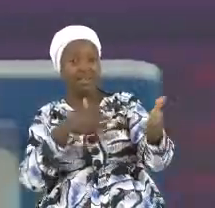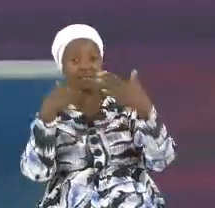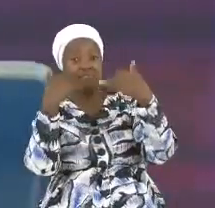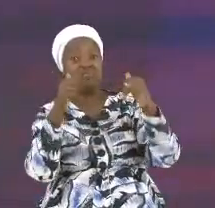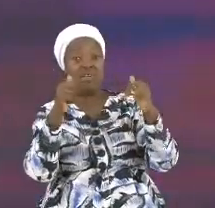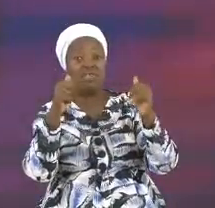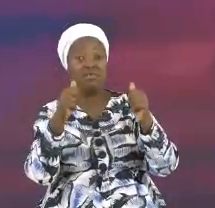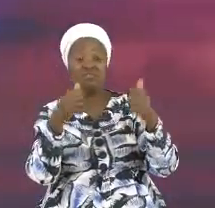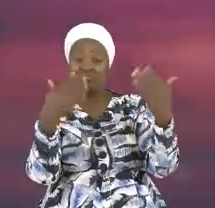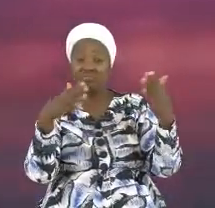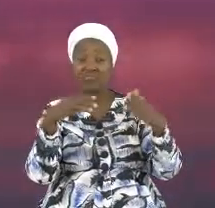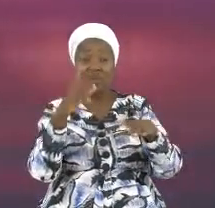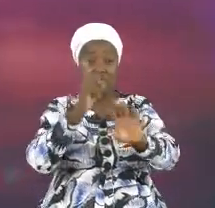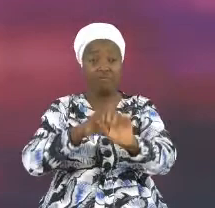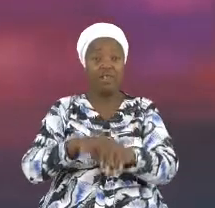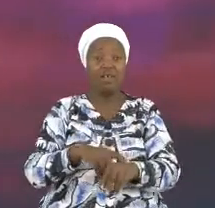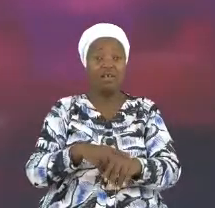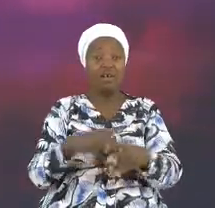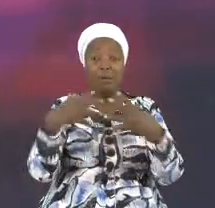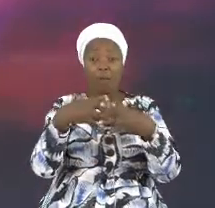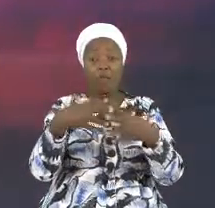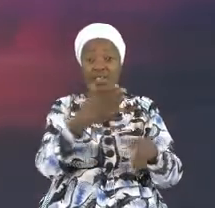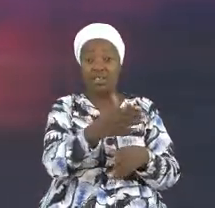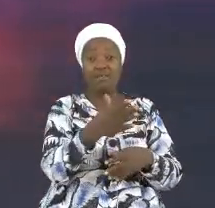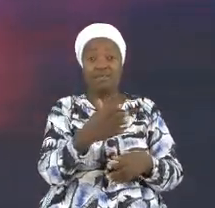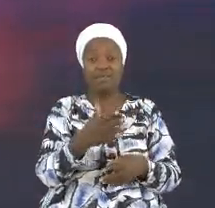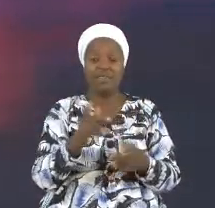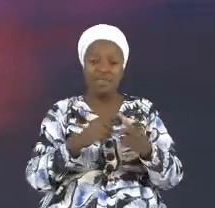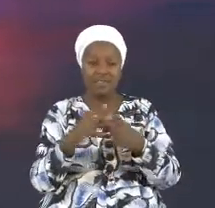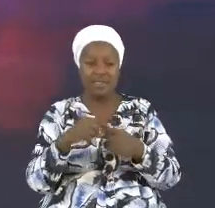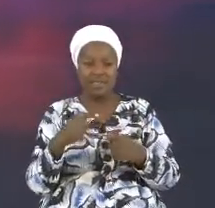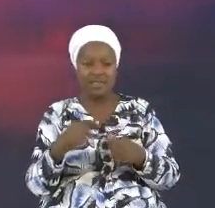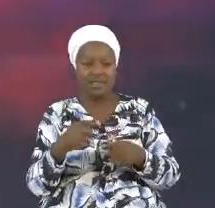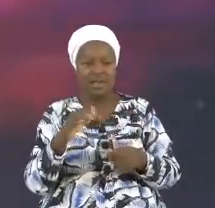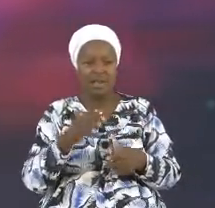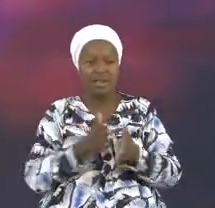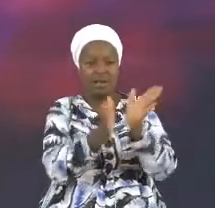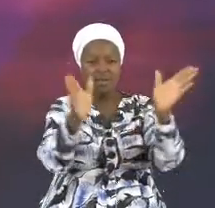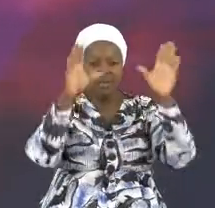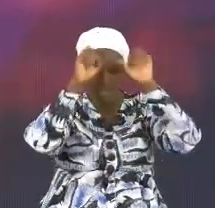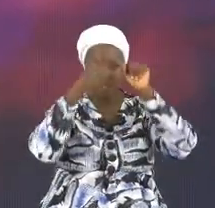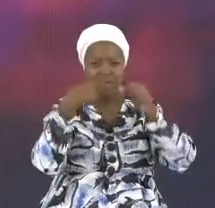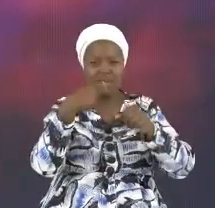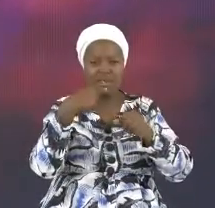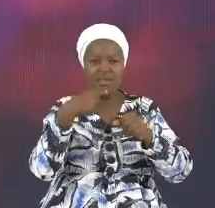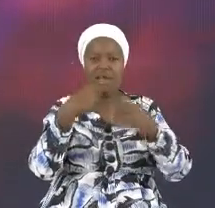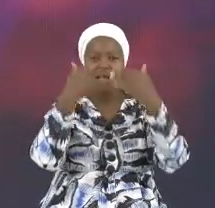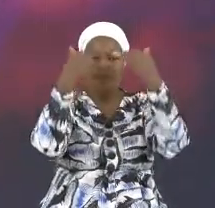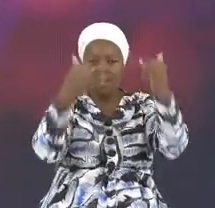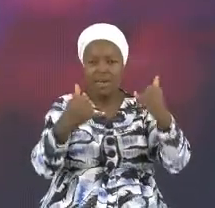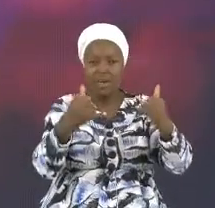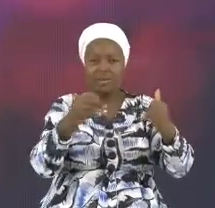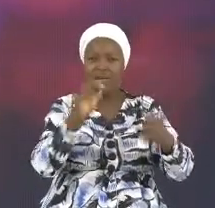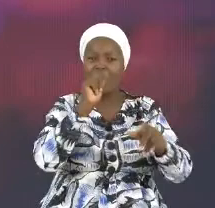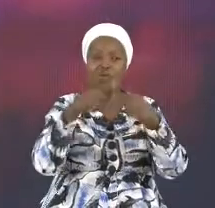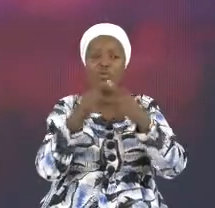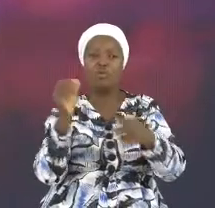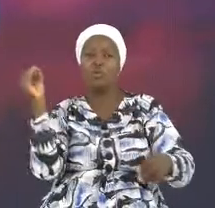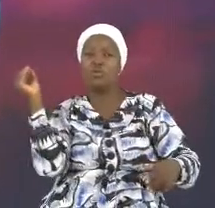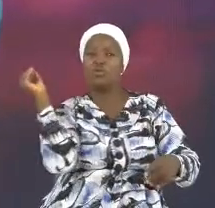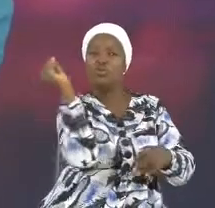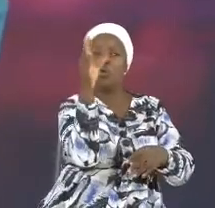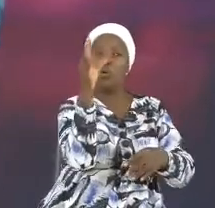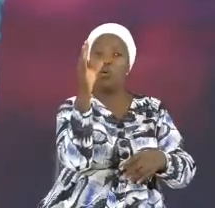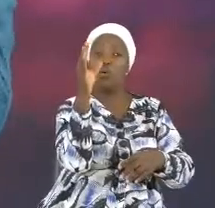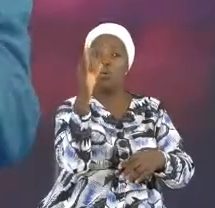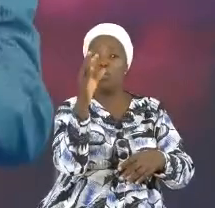And then I said, now, I'm going to throw miracle at you.